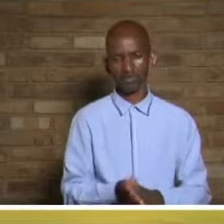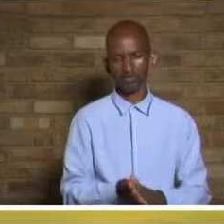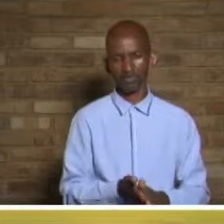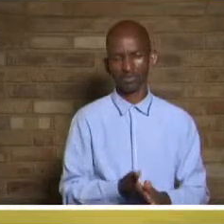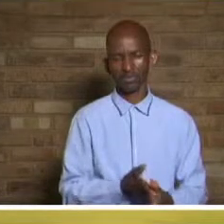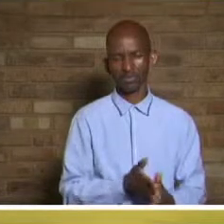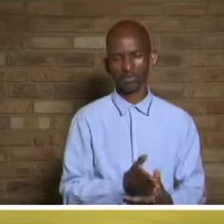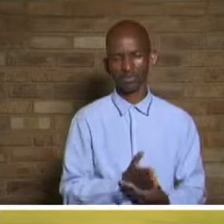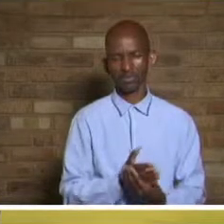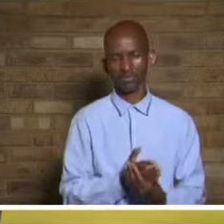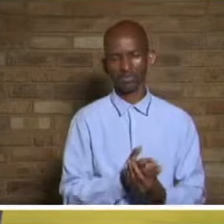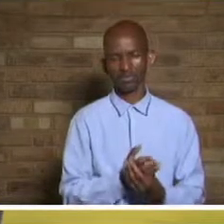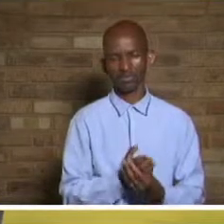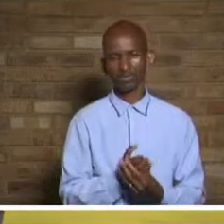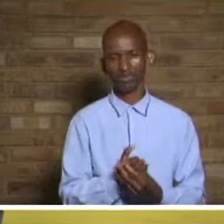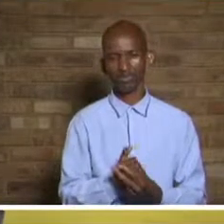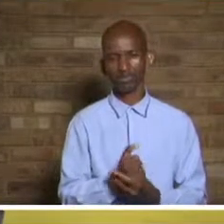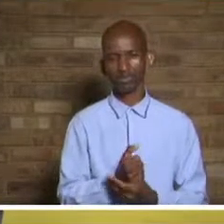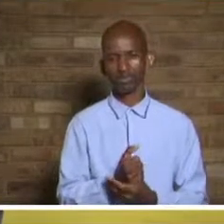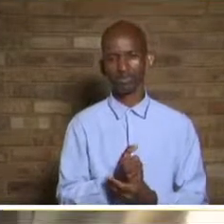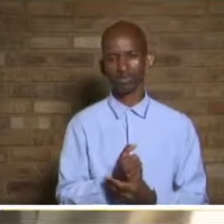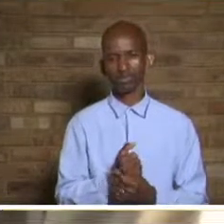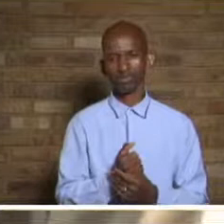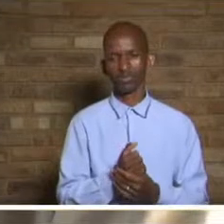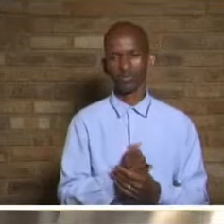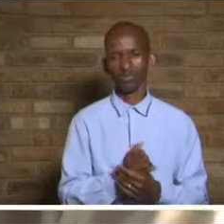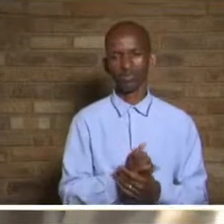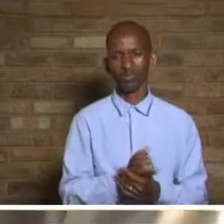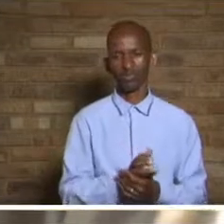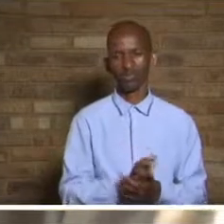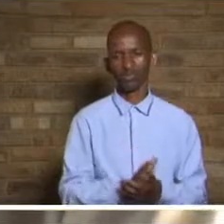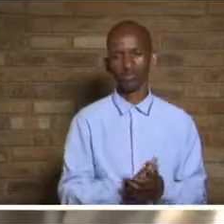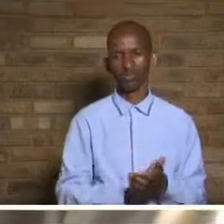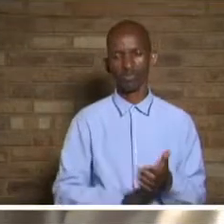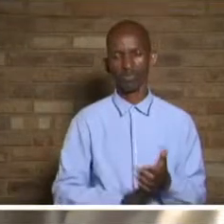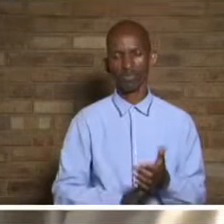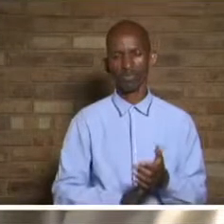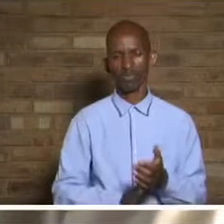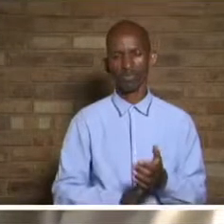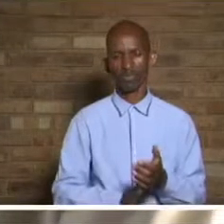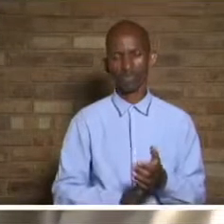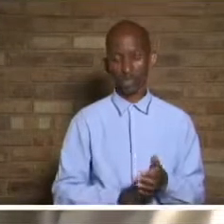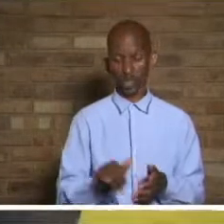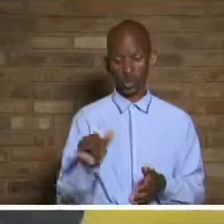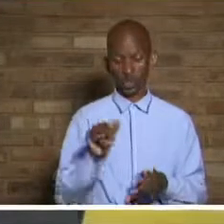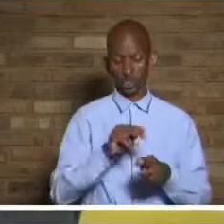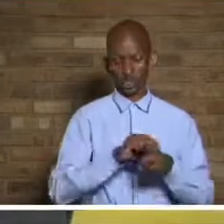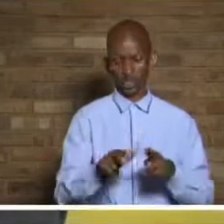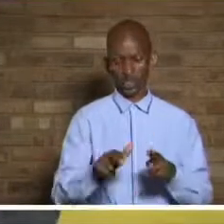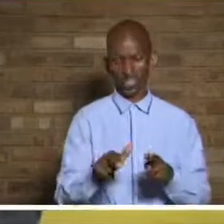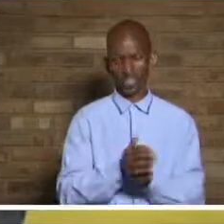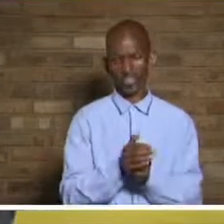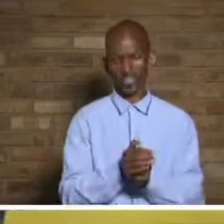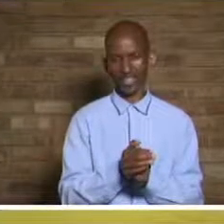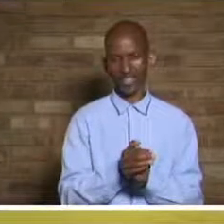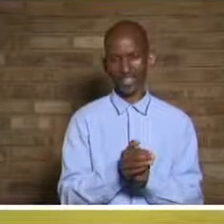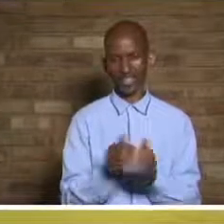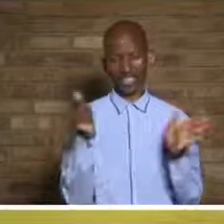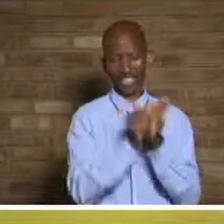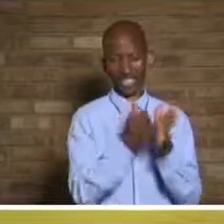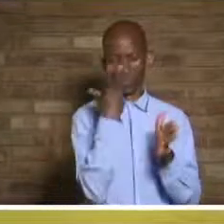yabo ngaphandle kwale bill esikhuluma ngayo esize ngayo. which was not the main item of today's public